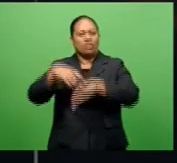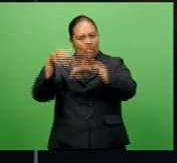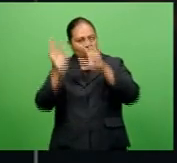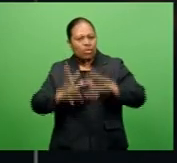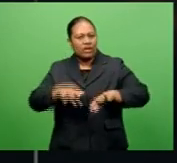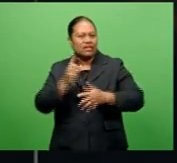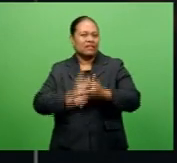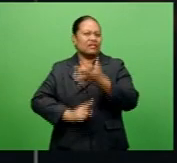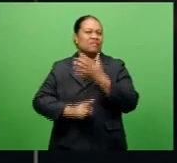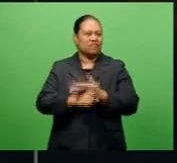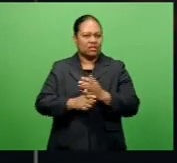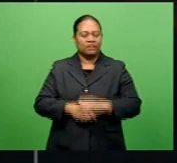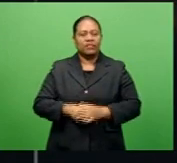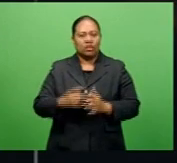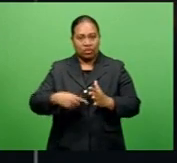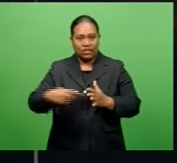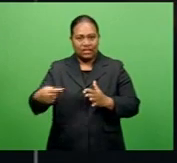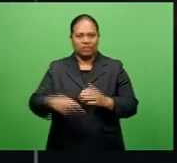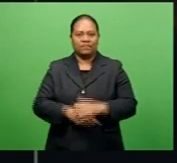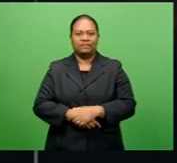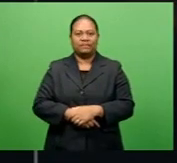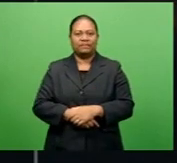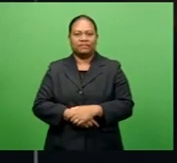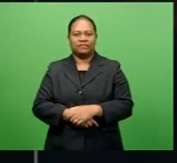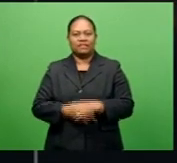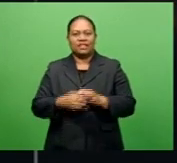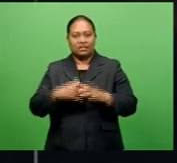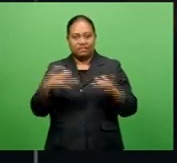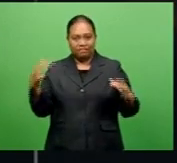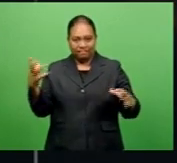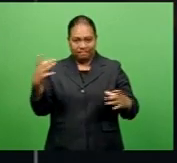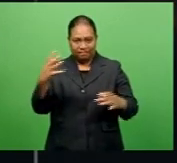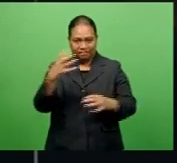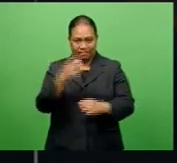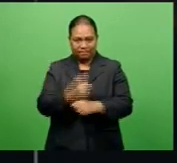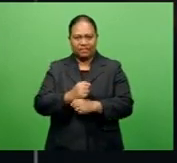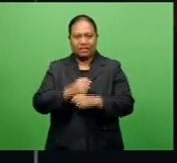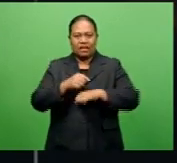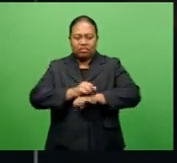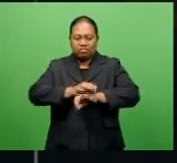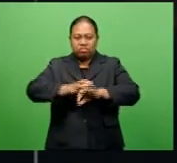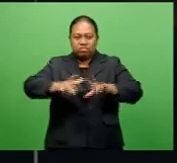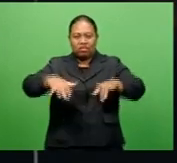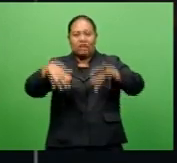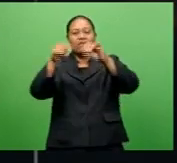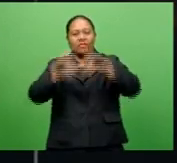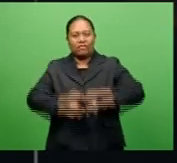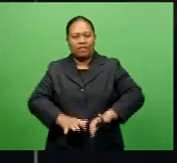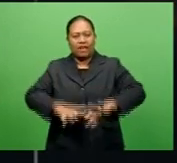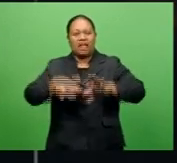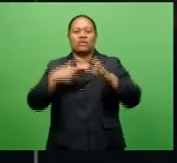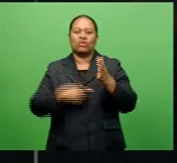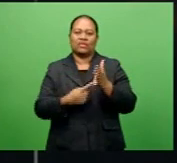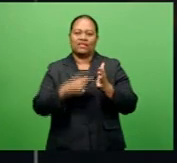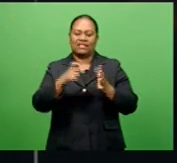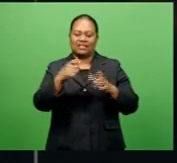is likely to persist. Recapping our main stories: widespread flooding due to TC